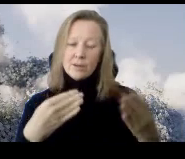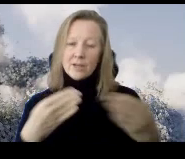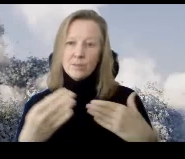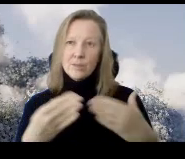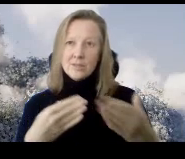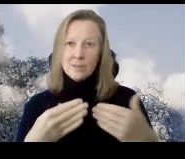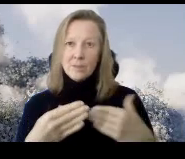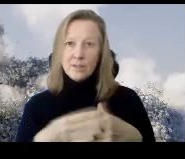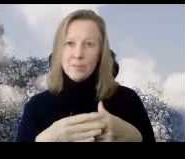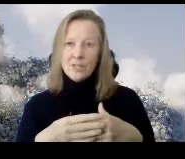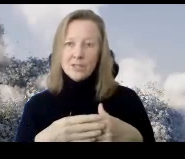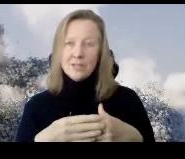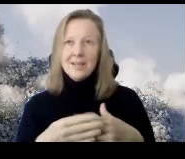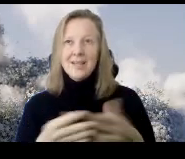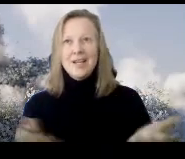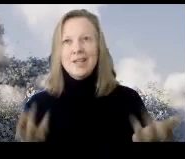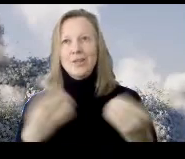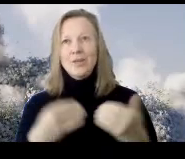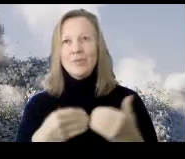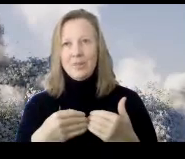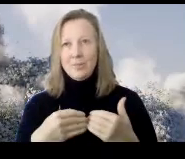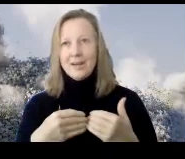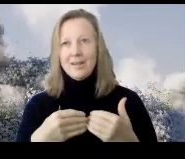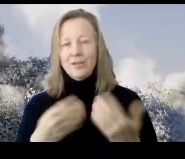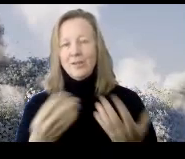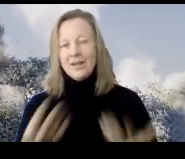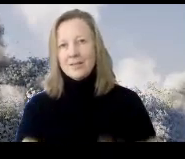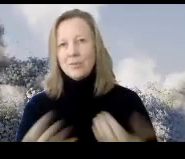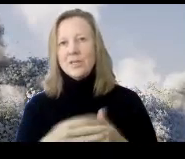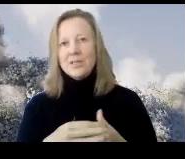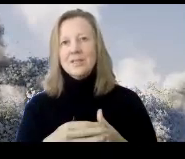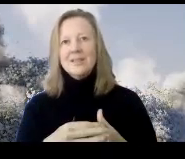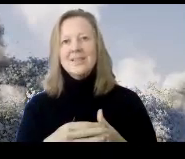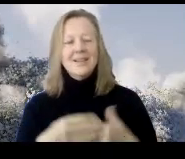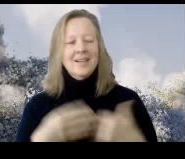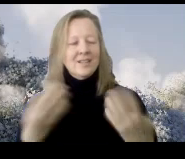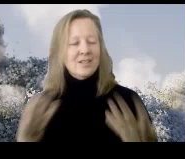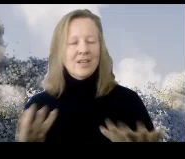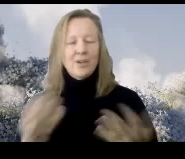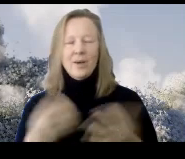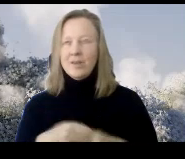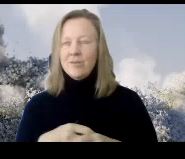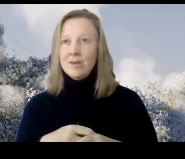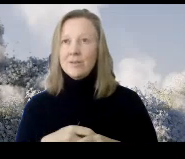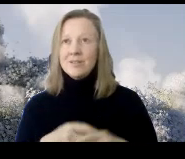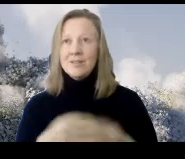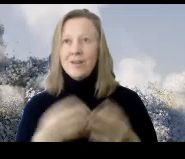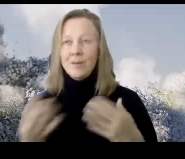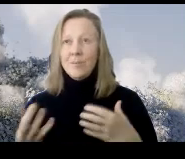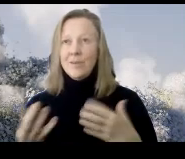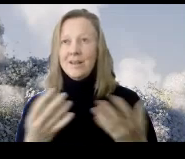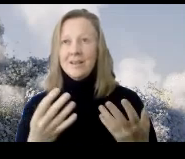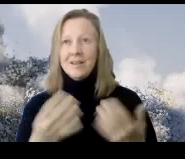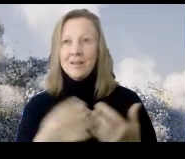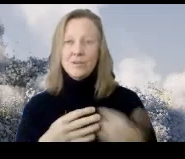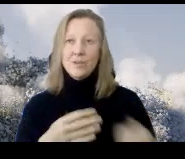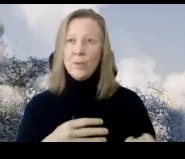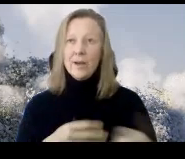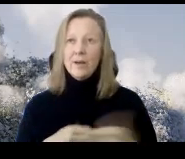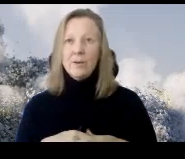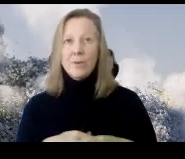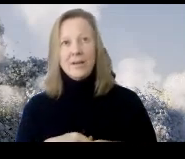the interaction with the simulated patient, then you get feedback and you can ask them questions. They'll tell you how they felt, anything they